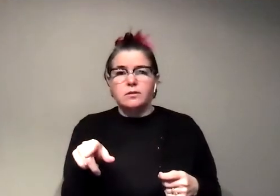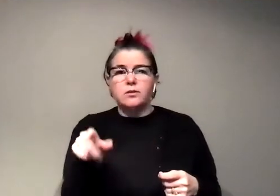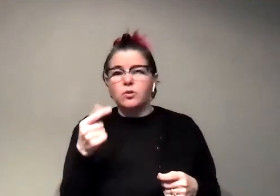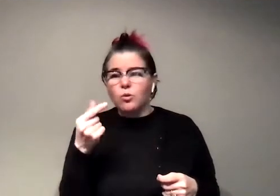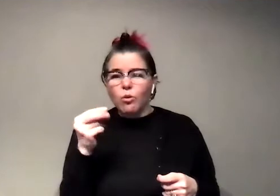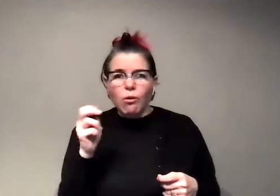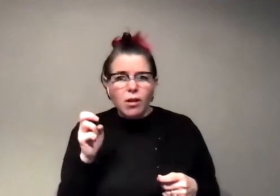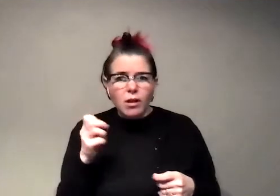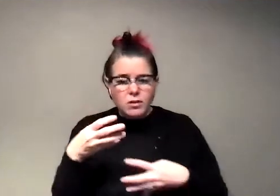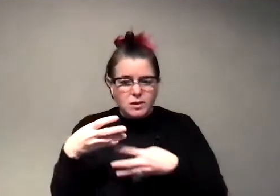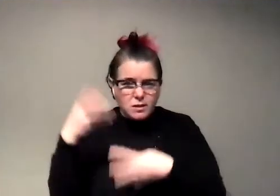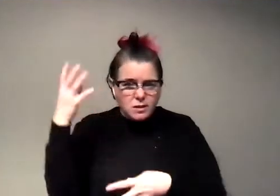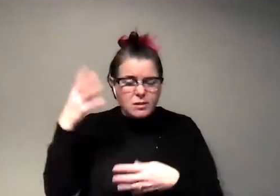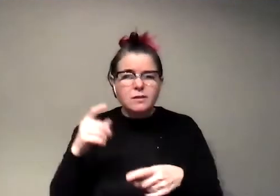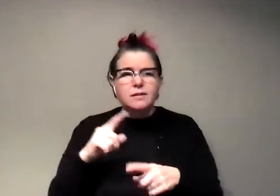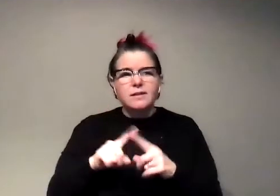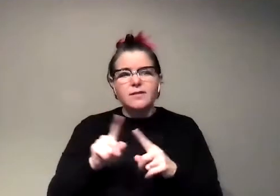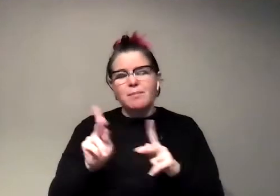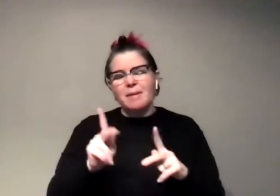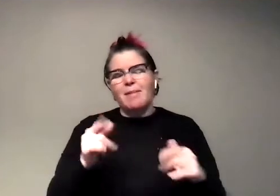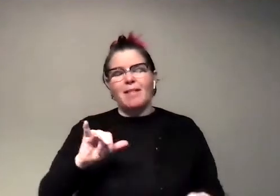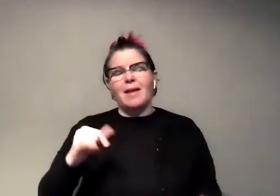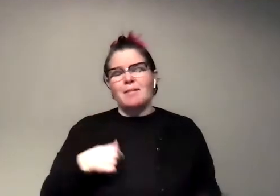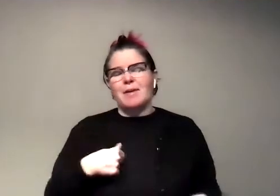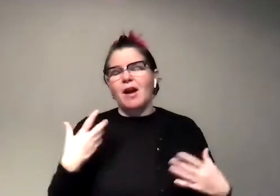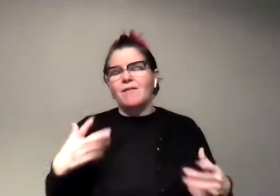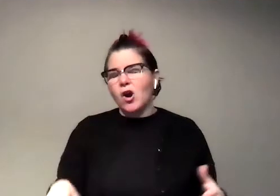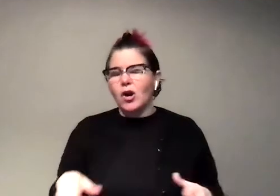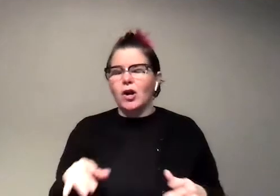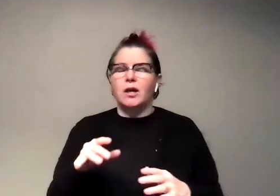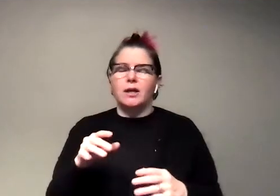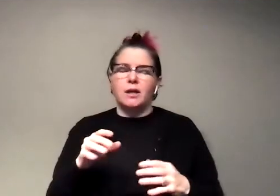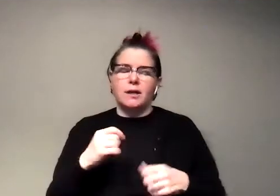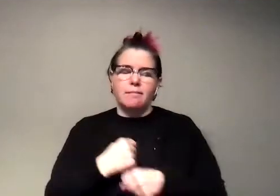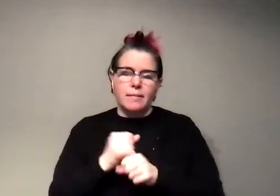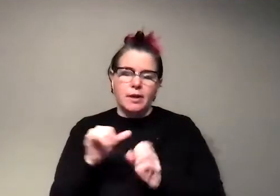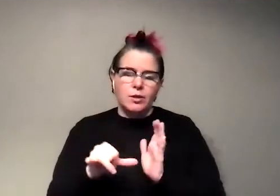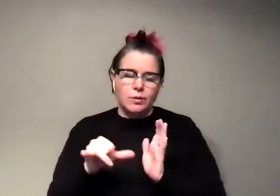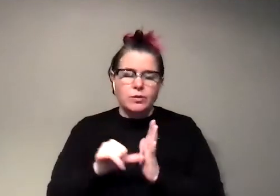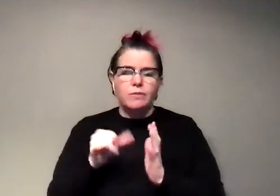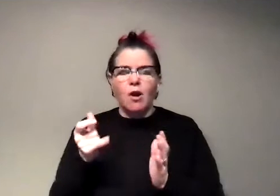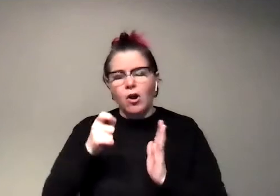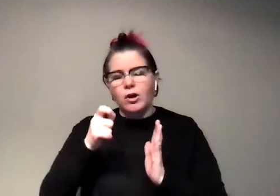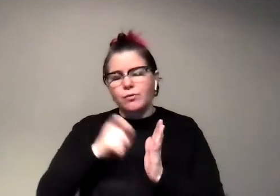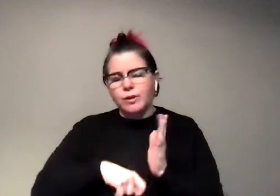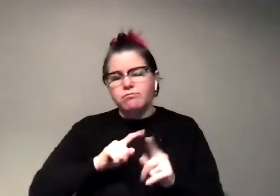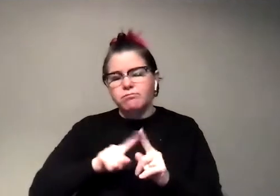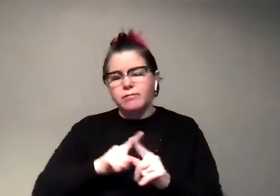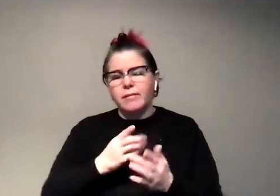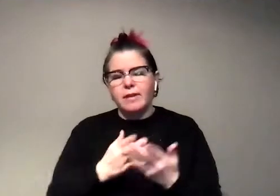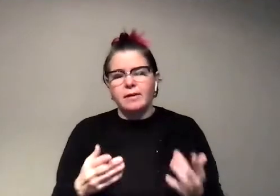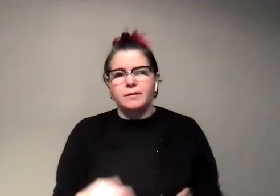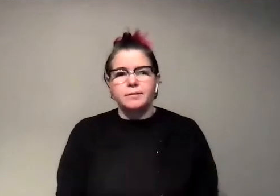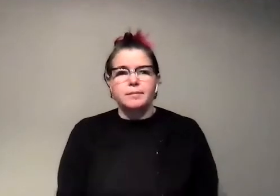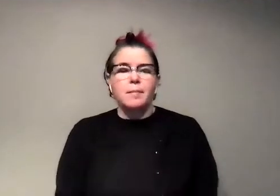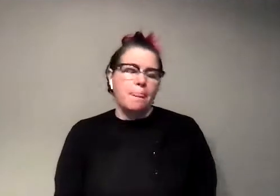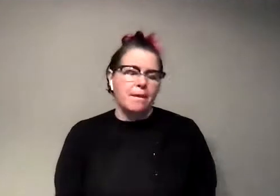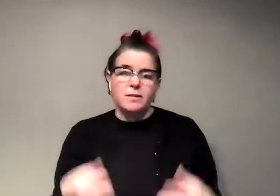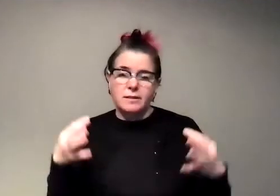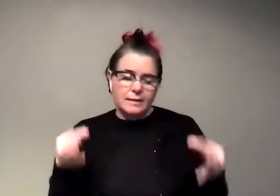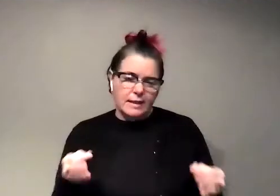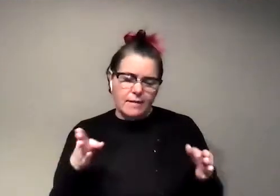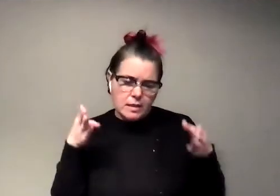ton of people like me that have already written and done YouTube videos on this stuff as well. So That's yeah, you awesome. can definitely harness that